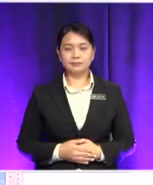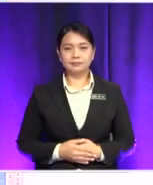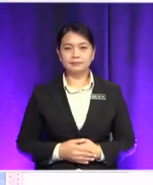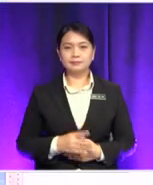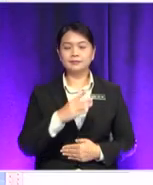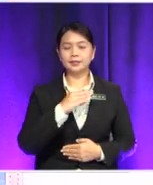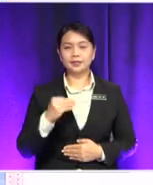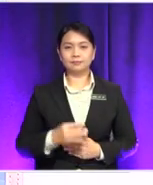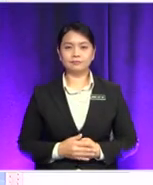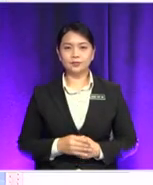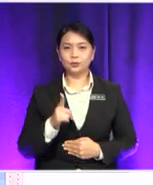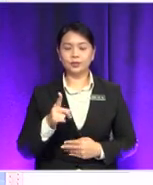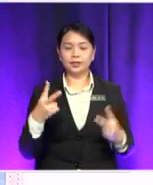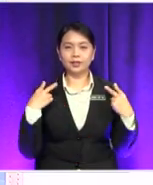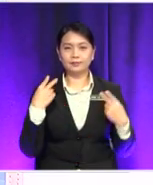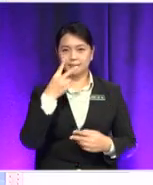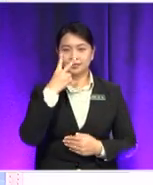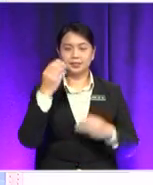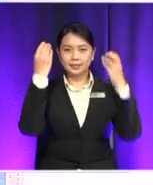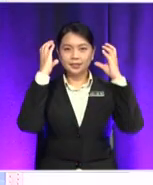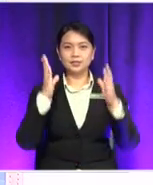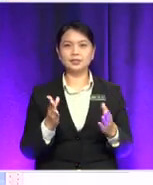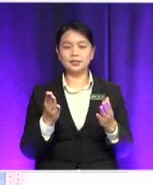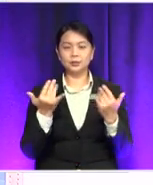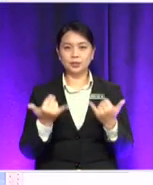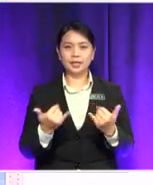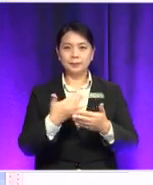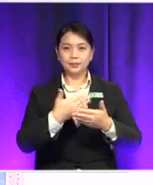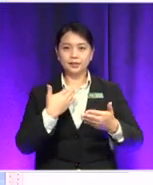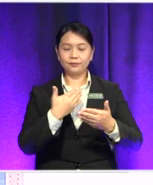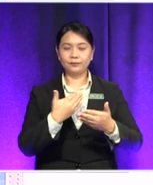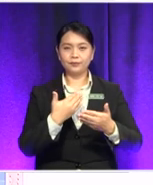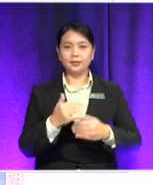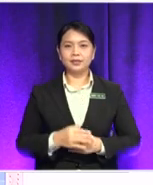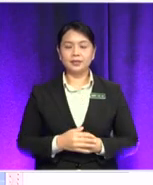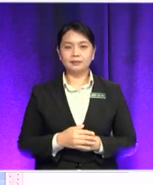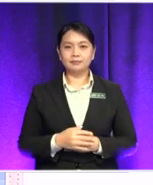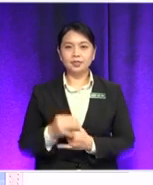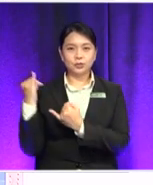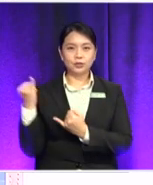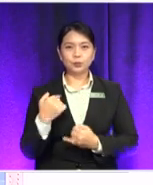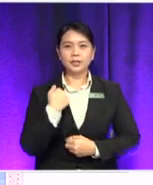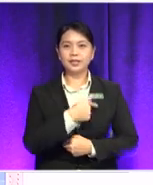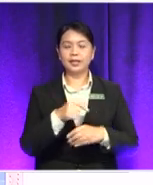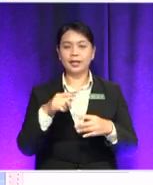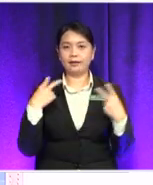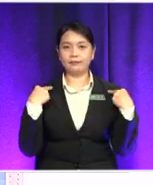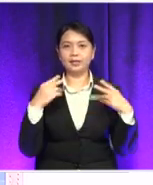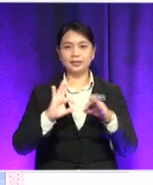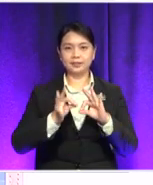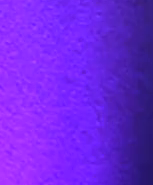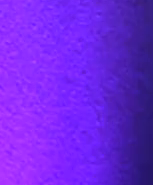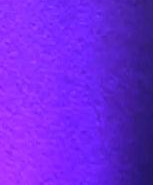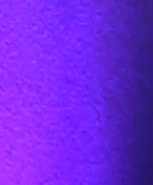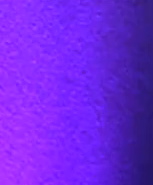And there you go, you have seen our teacher's profile today. But before I introduce her, we also have our sign language interpreter, which